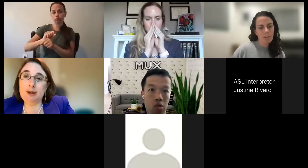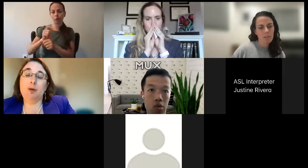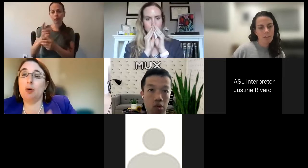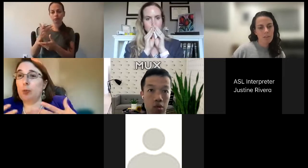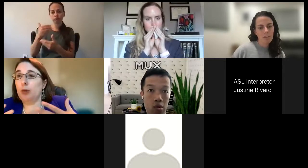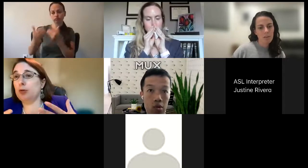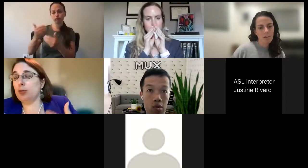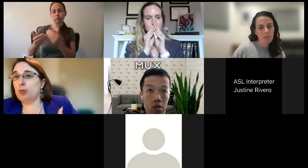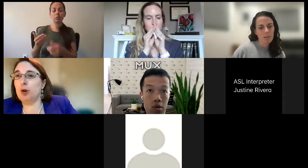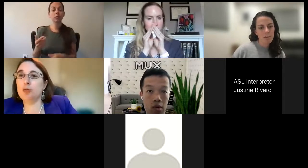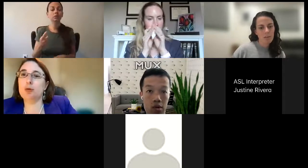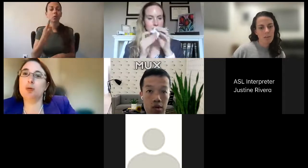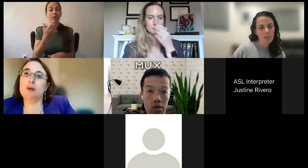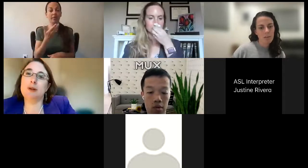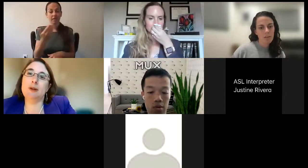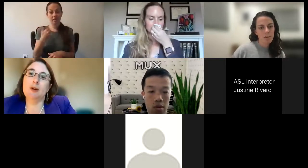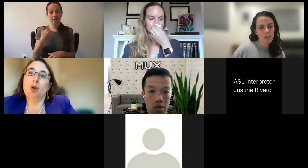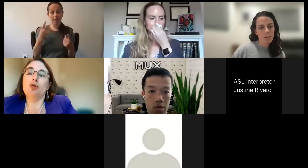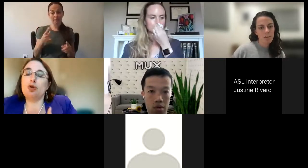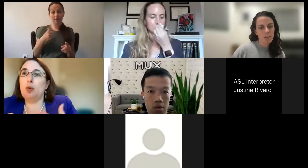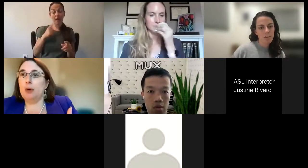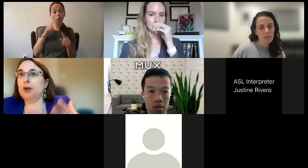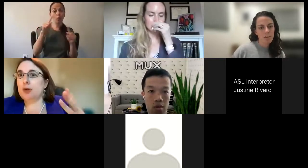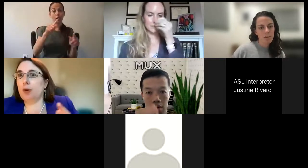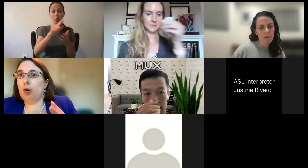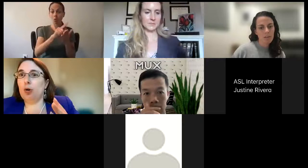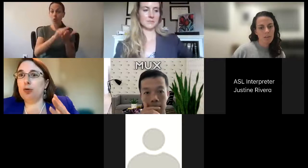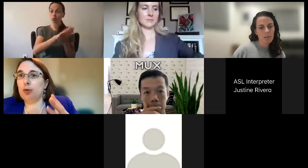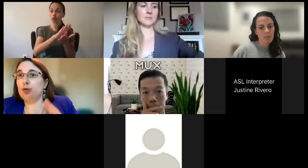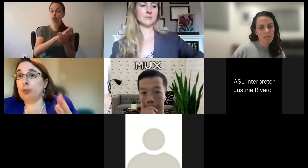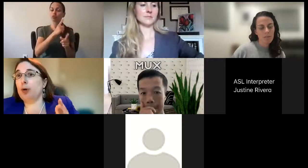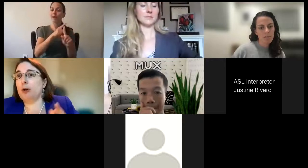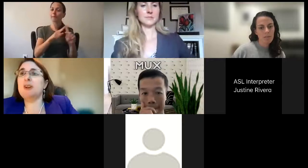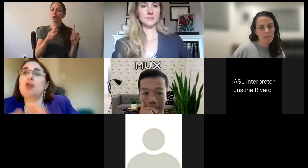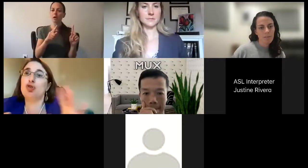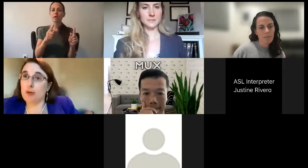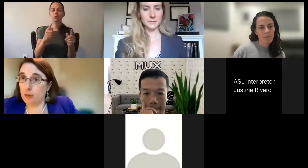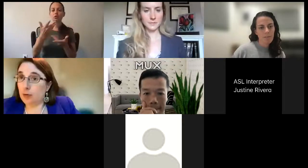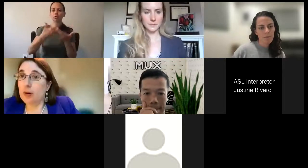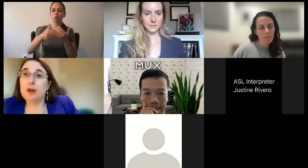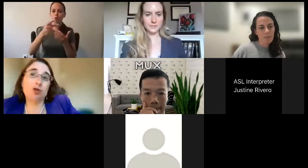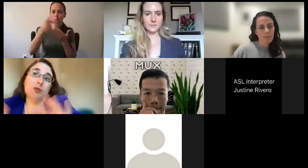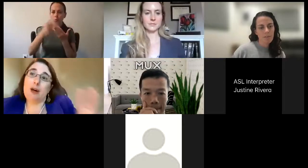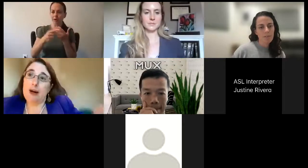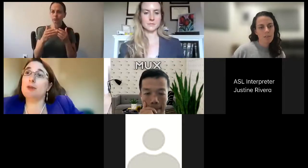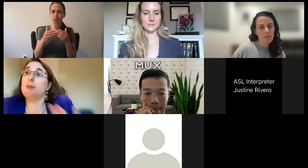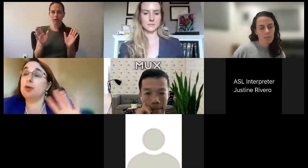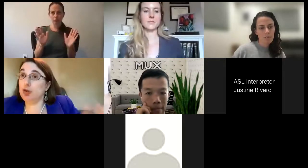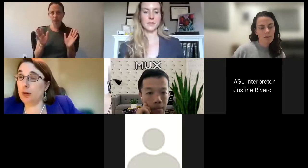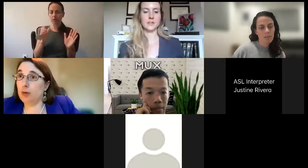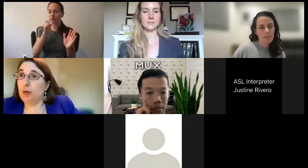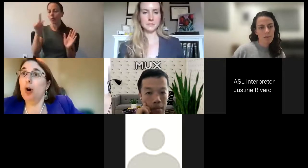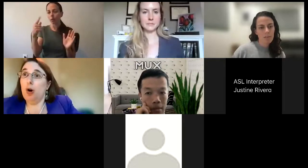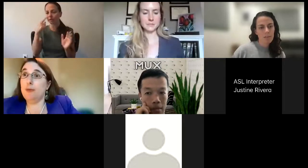done, even though I went to law school, is so much of all social programs in general, not just for housing, but